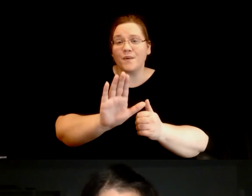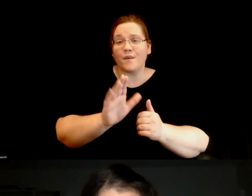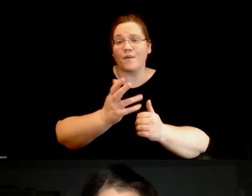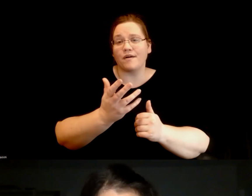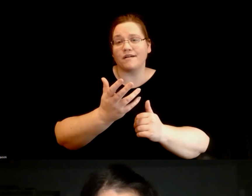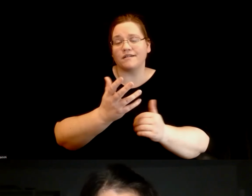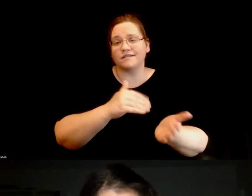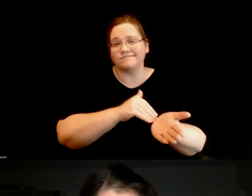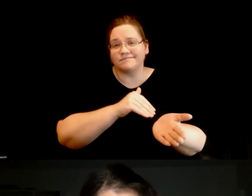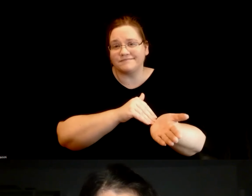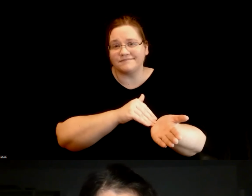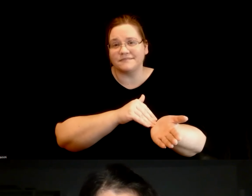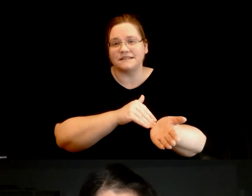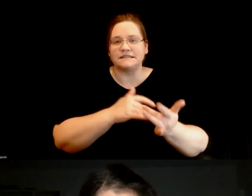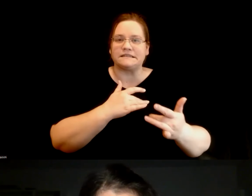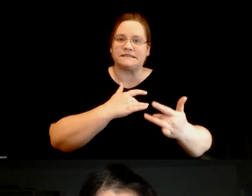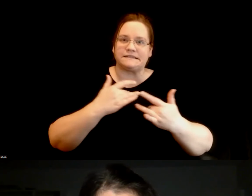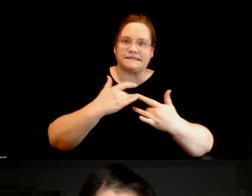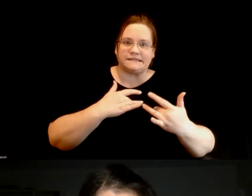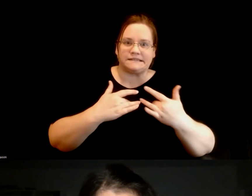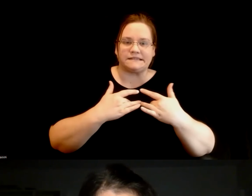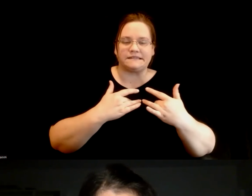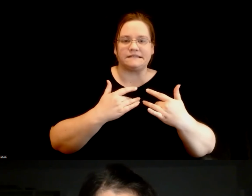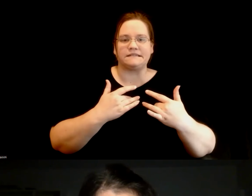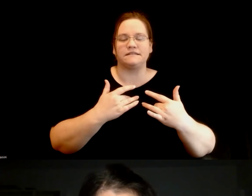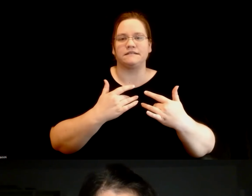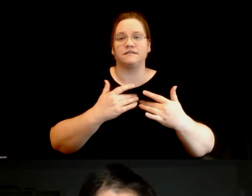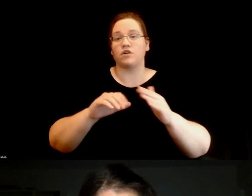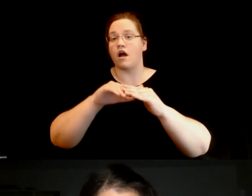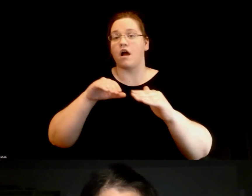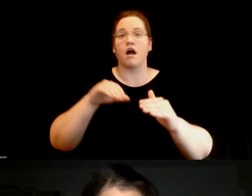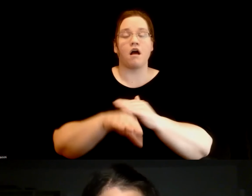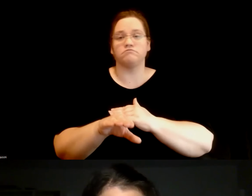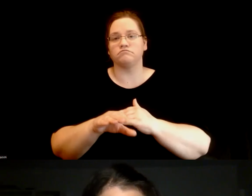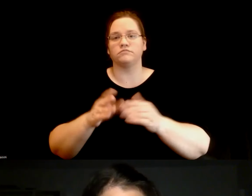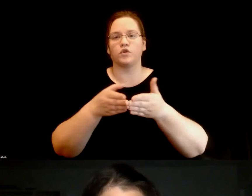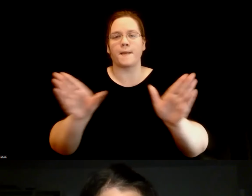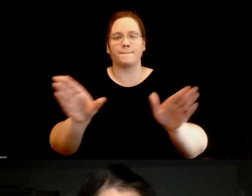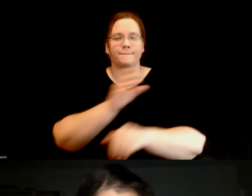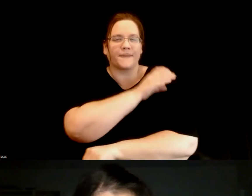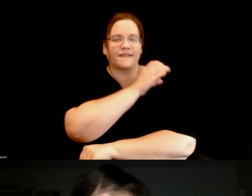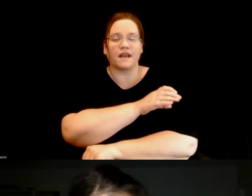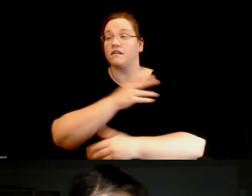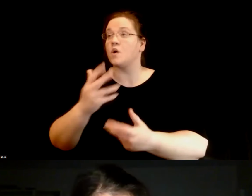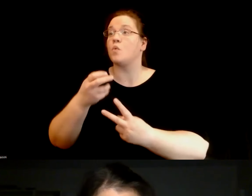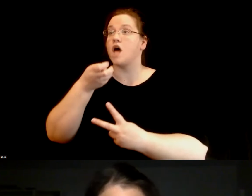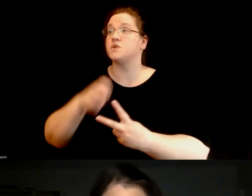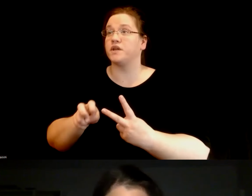medical provider. I worry a little bit about you going into a walk-in clinic and saying, I want to switch. I'm not sure if they would, I